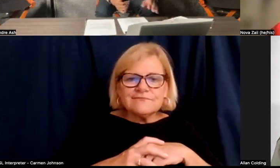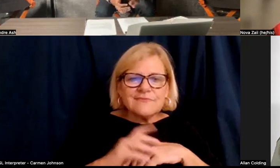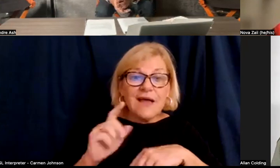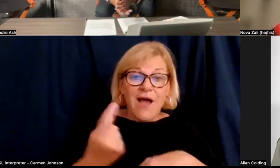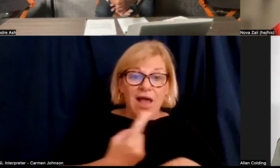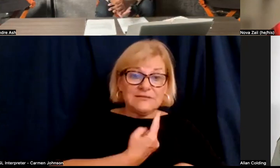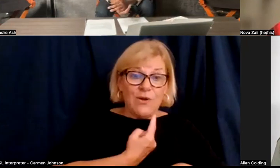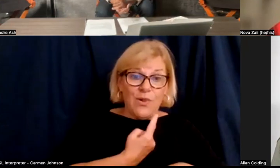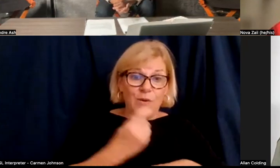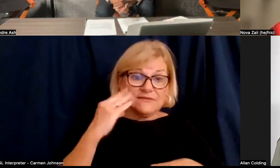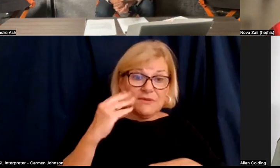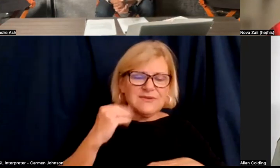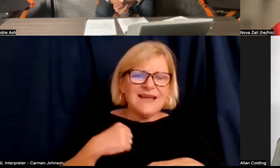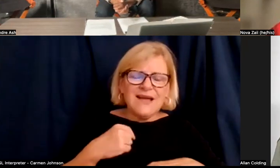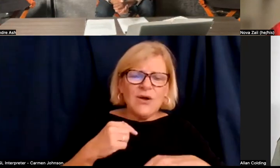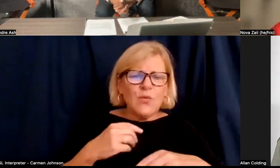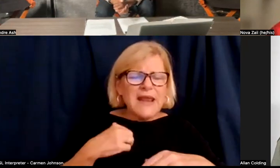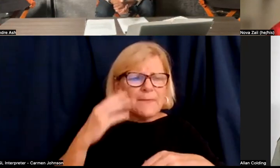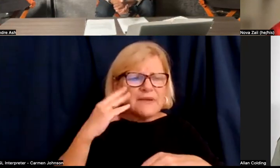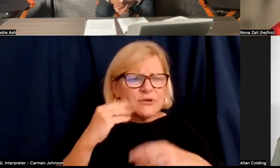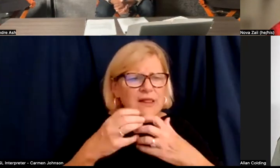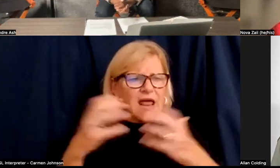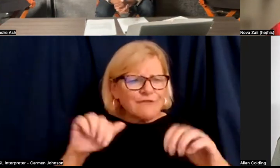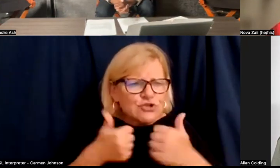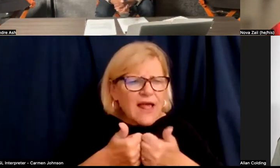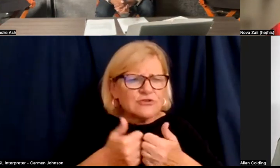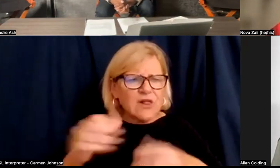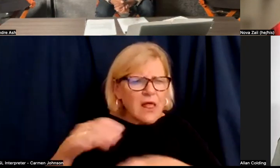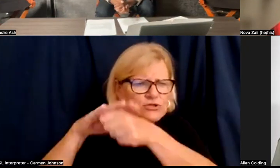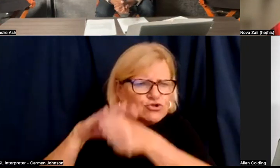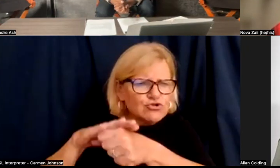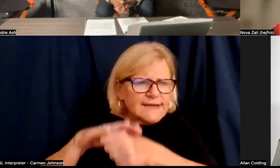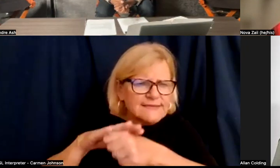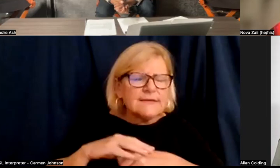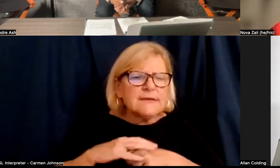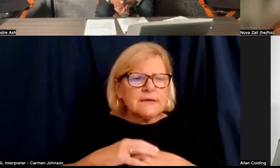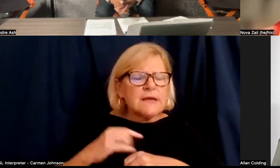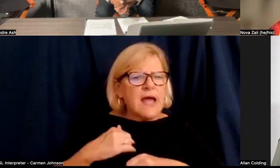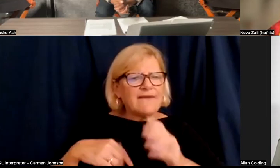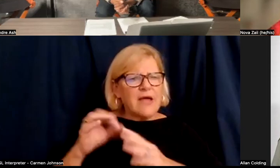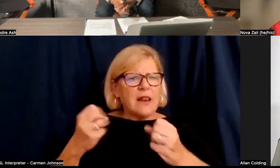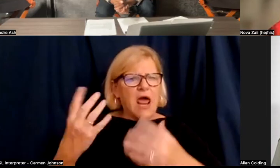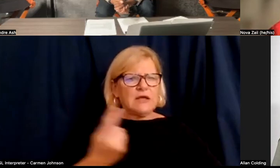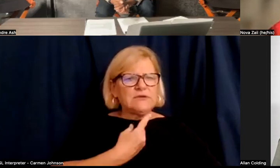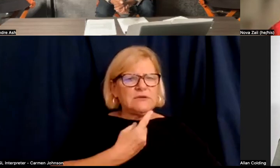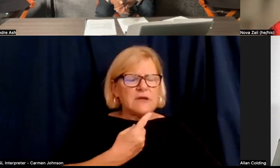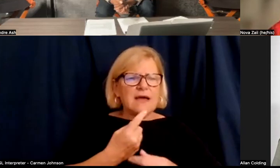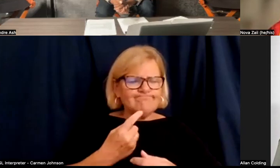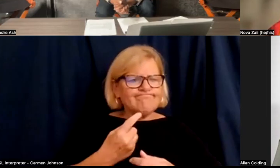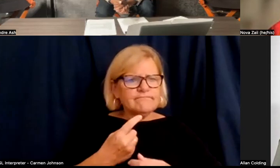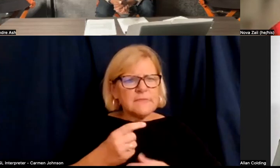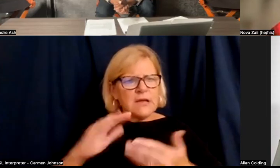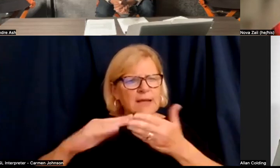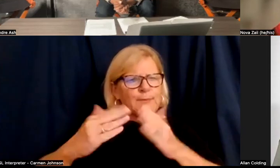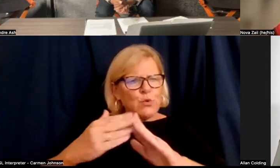experience. I think when I'm really experiencing a lot of challenges and a lot of stress, I find a lot of solace in the support in community